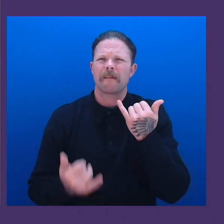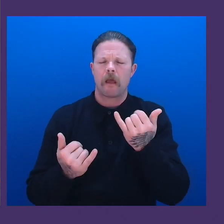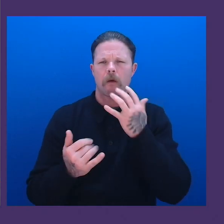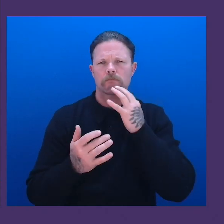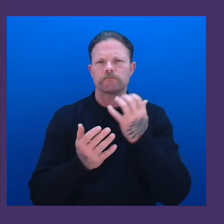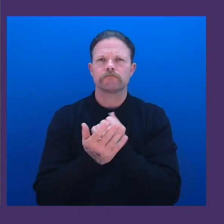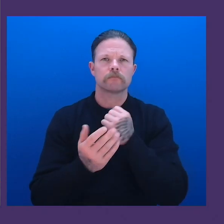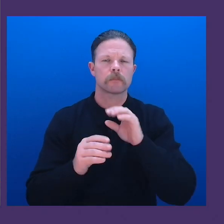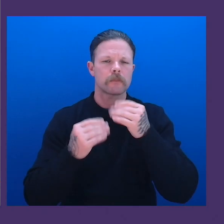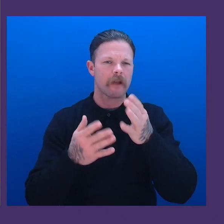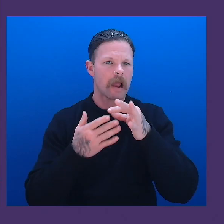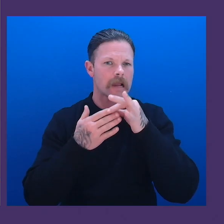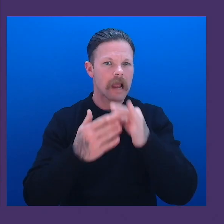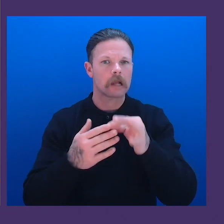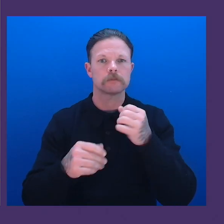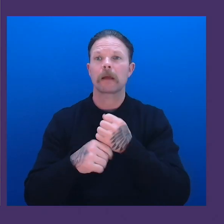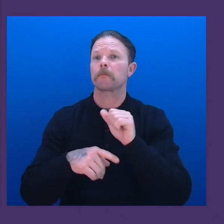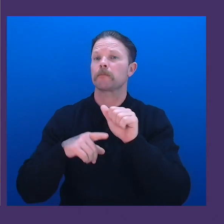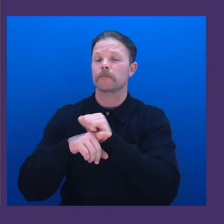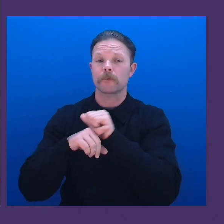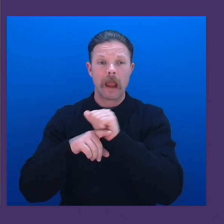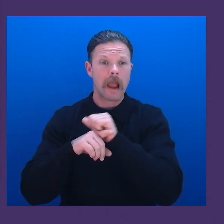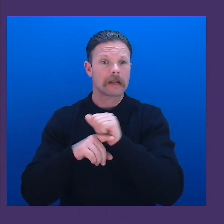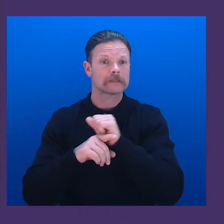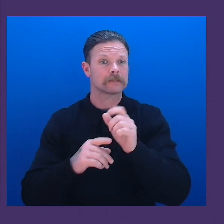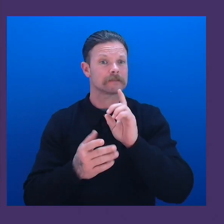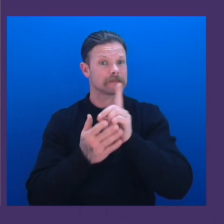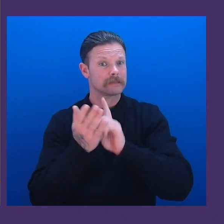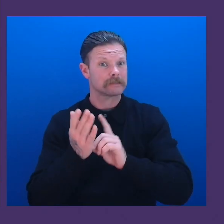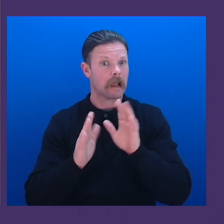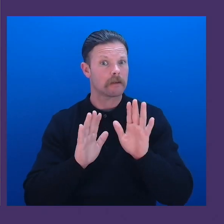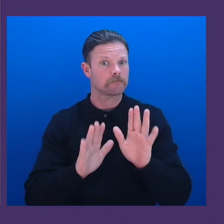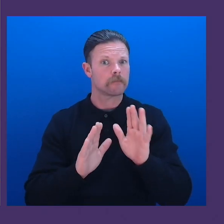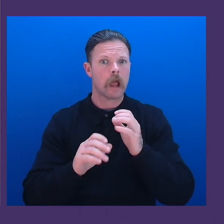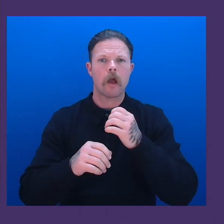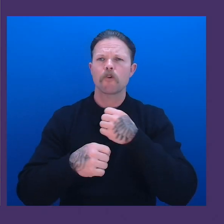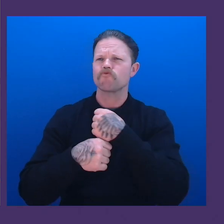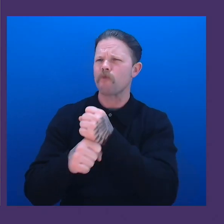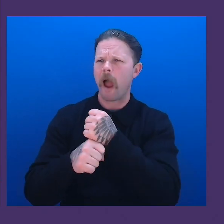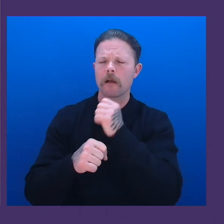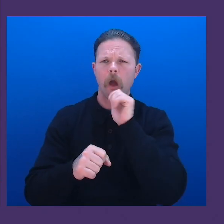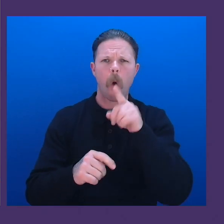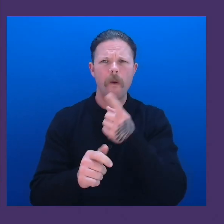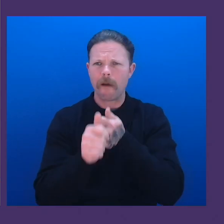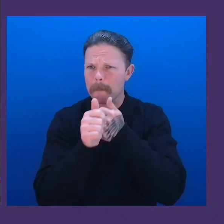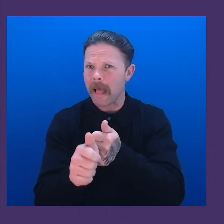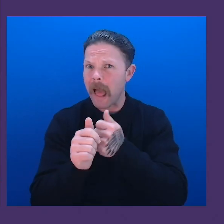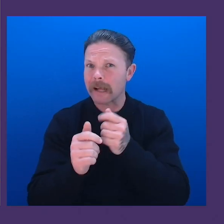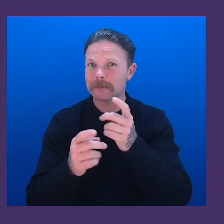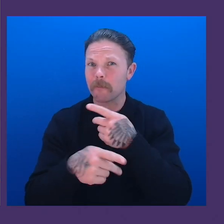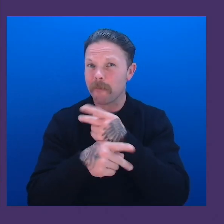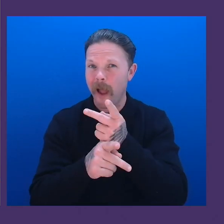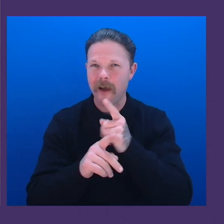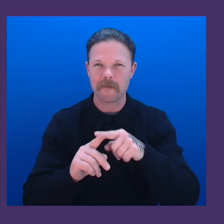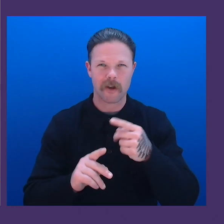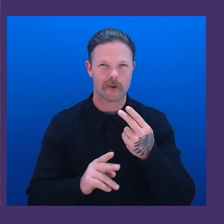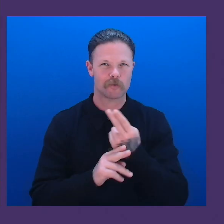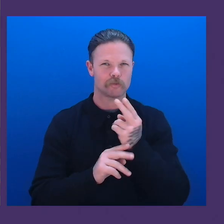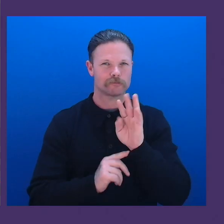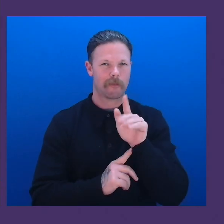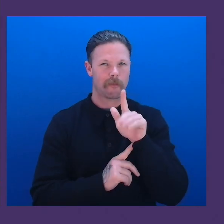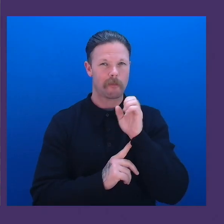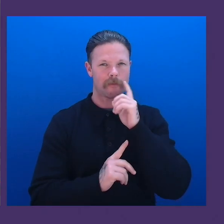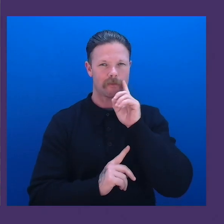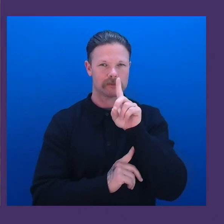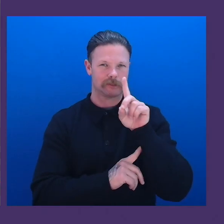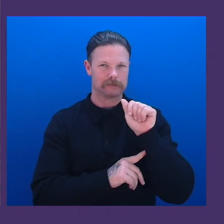design practices product makers can use to create not only compliant products, but usable products for the disability community.